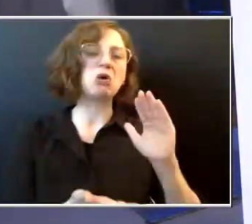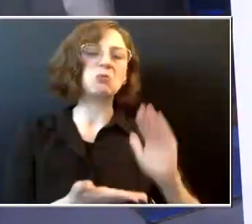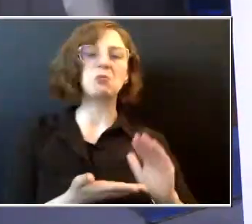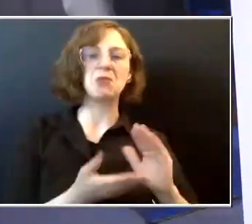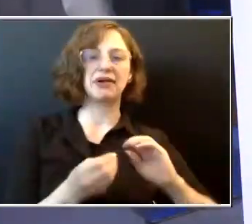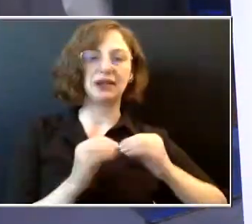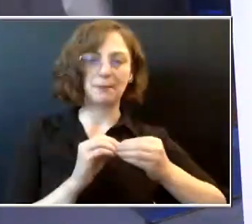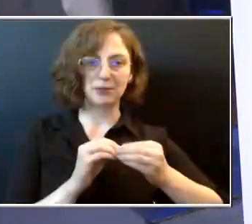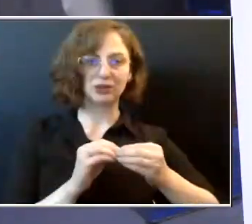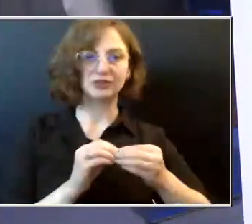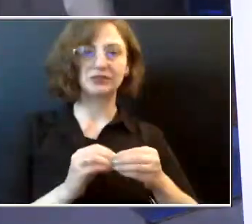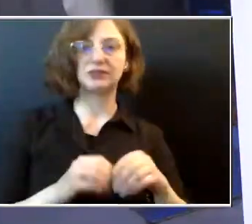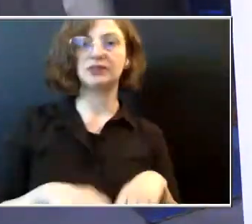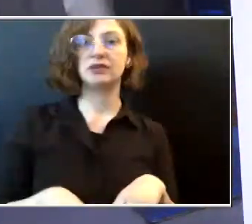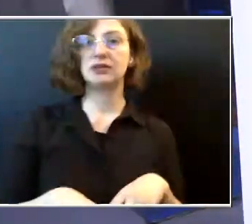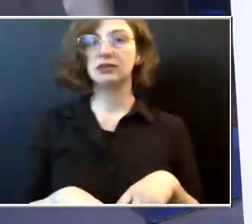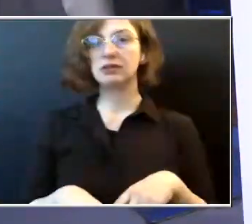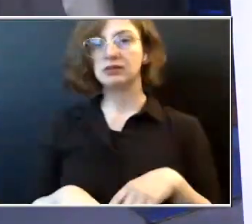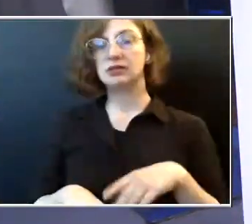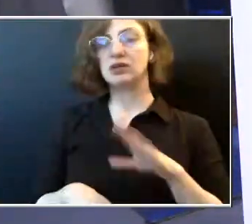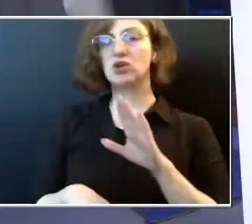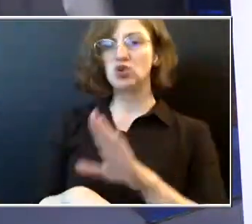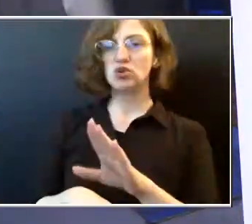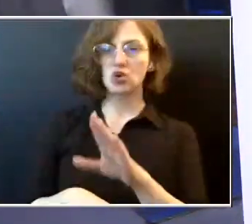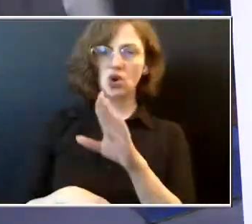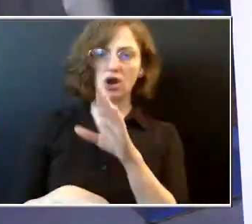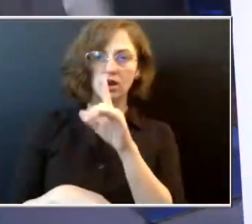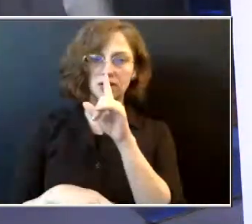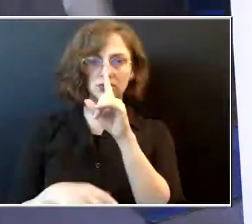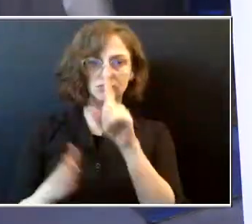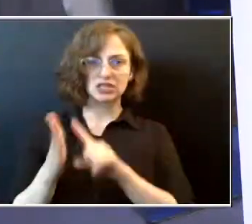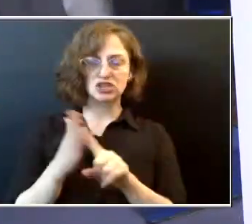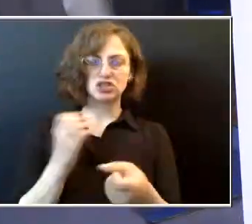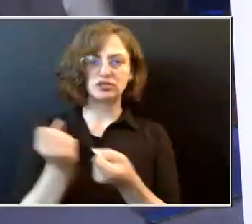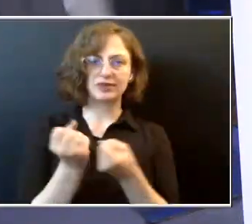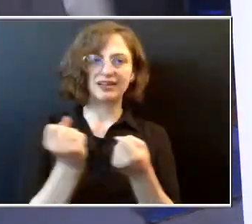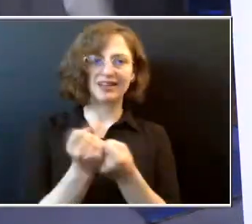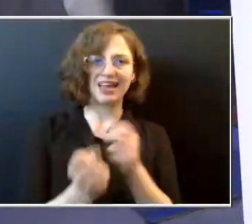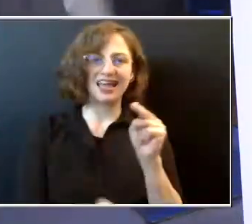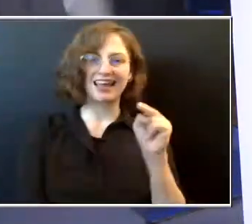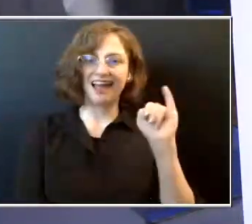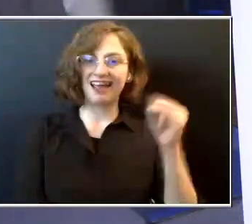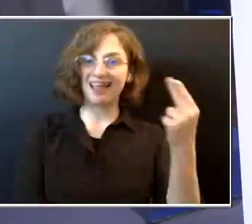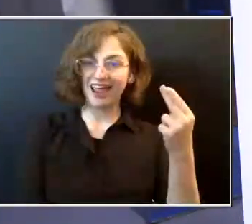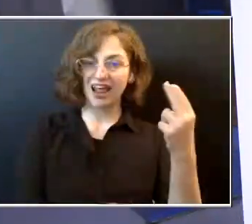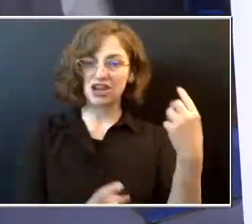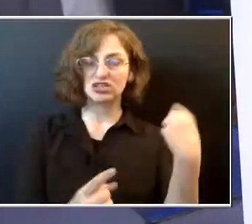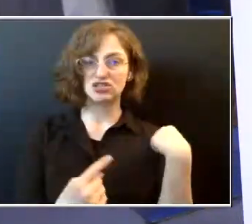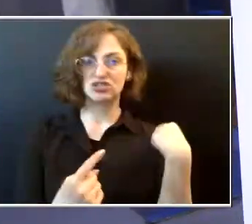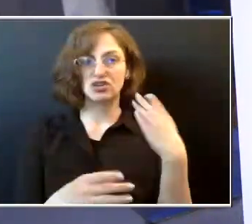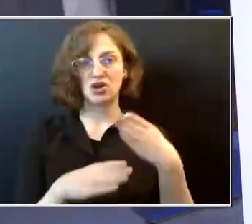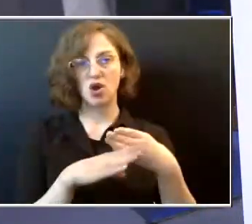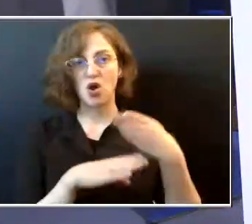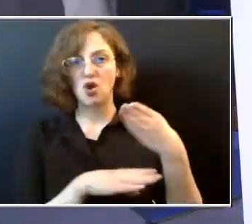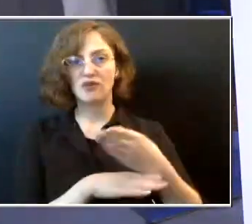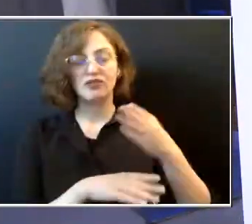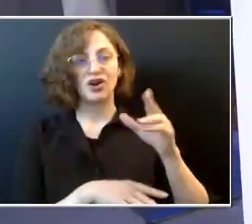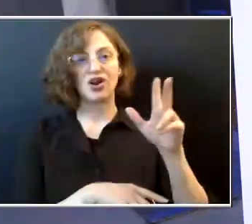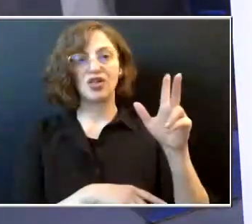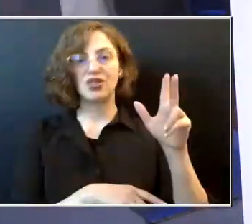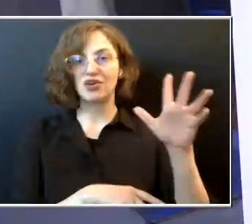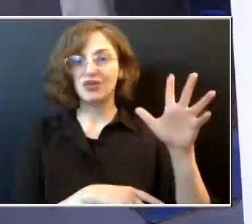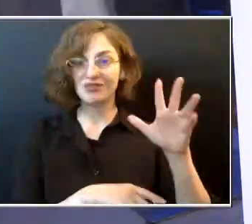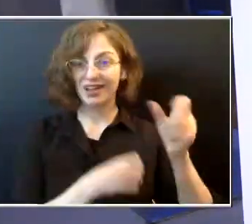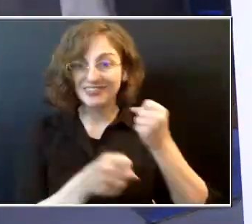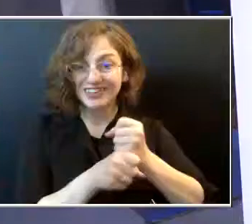research has been funded by the NIH. Let's say it more than 35 years now. Holy cow. That's all. Yeah, You know what that means? yeah. It means you're